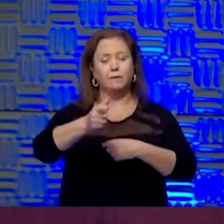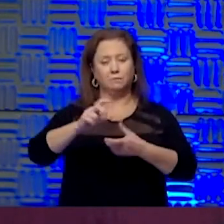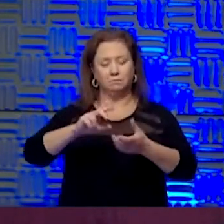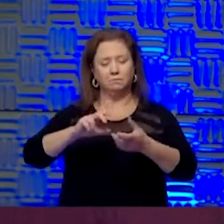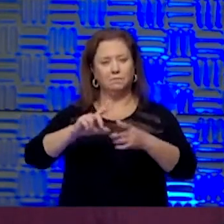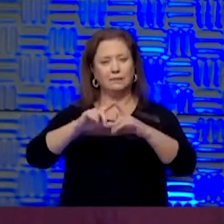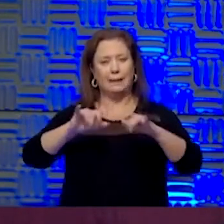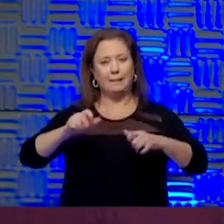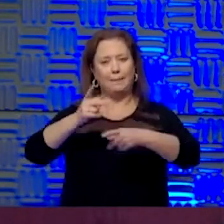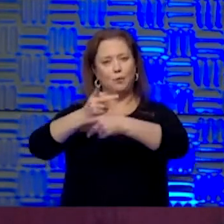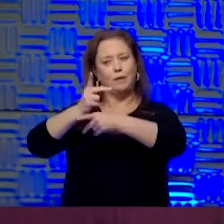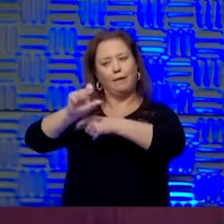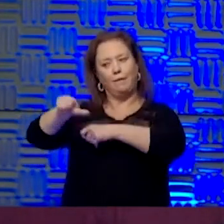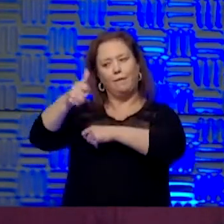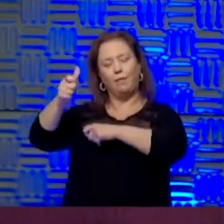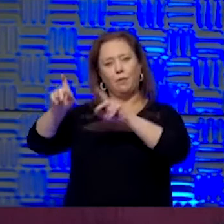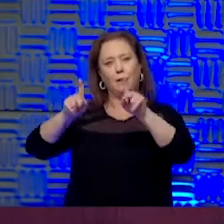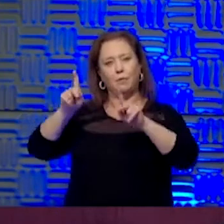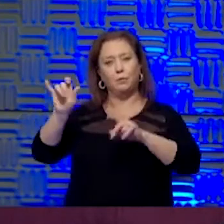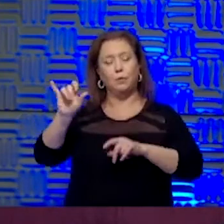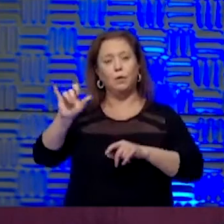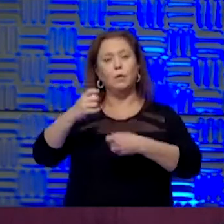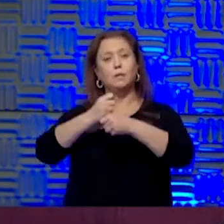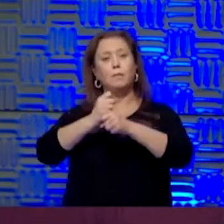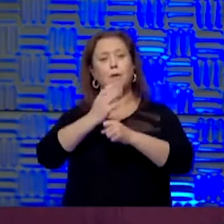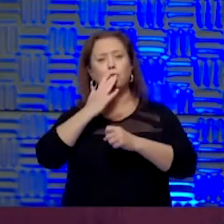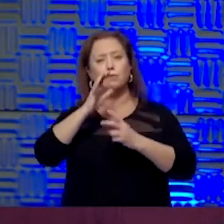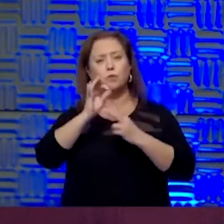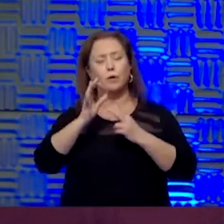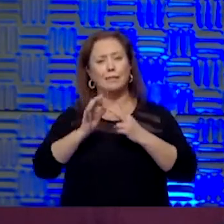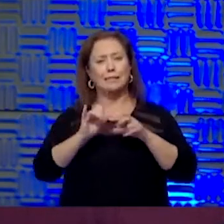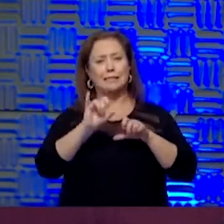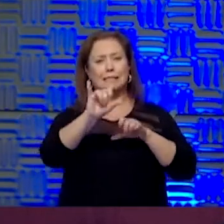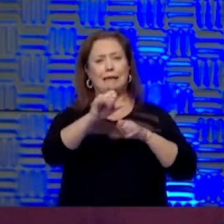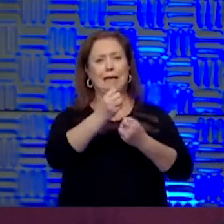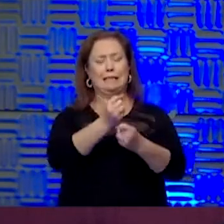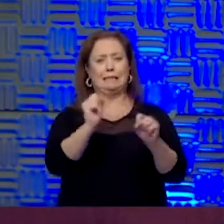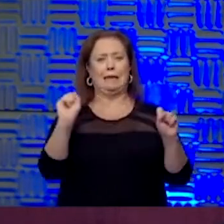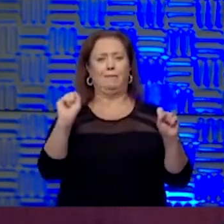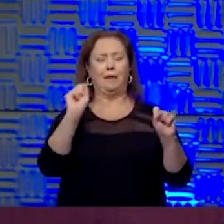those folks too. So make good choices, stay